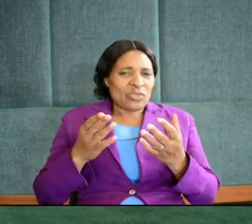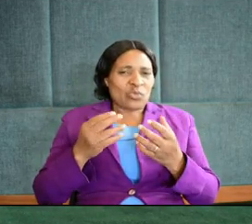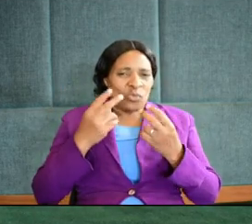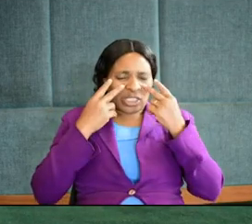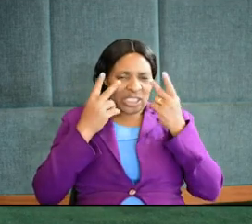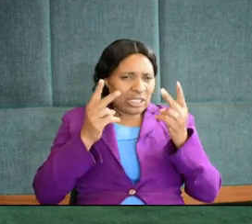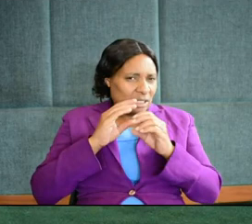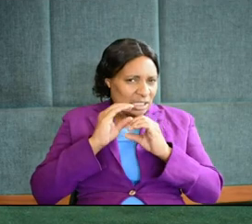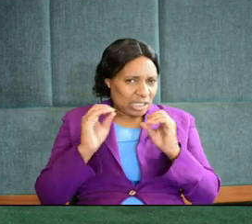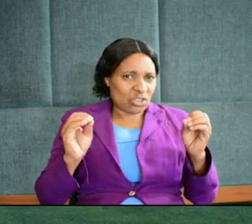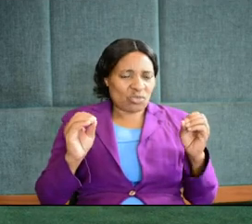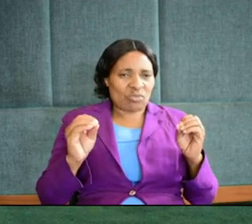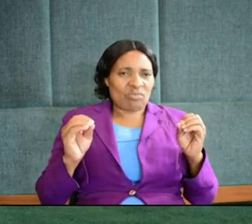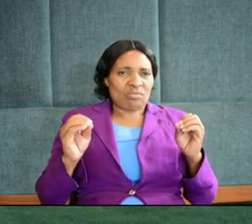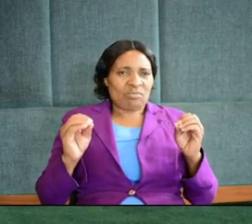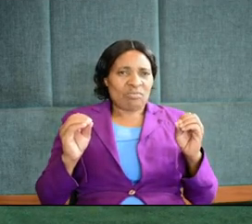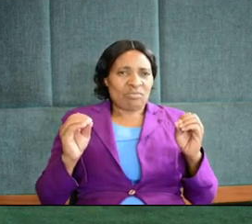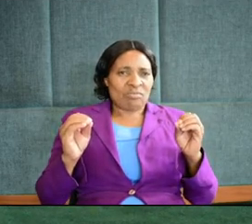see